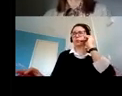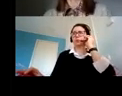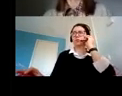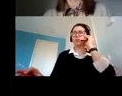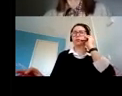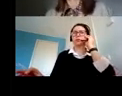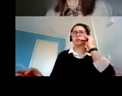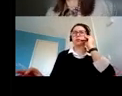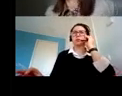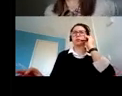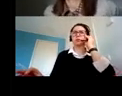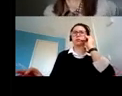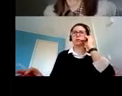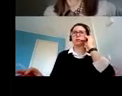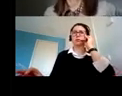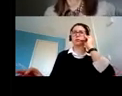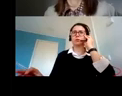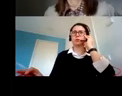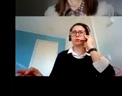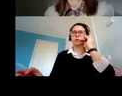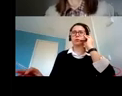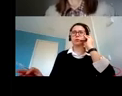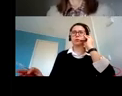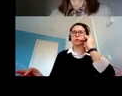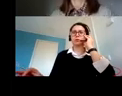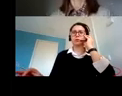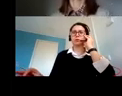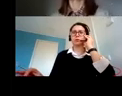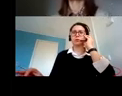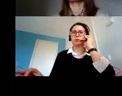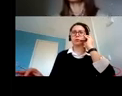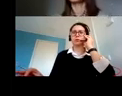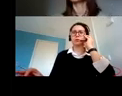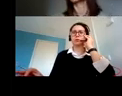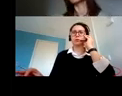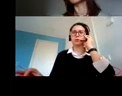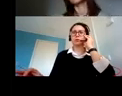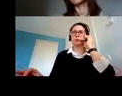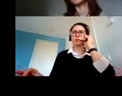corporations and multinational groups operating abroad are also